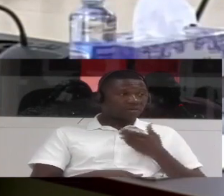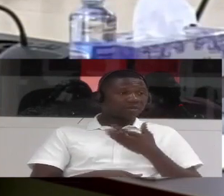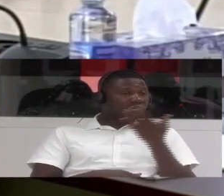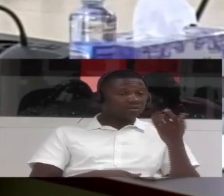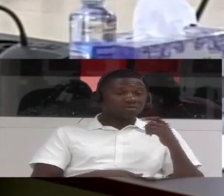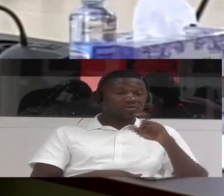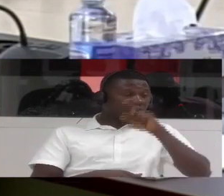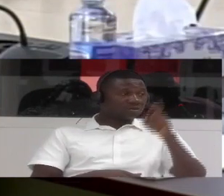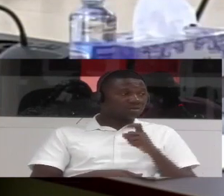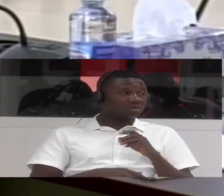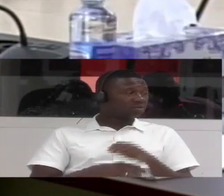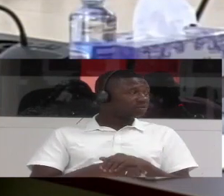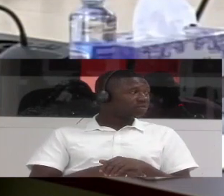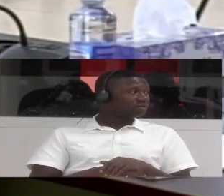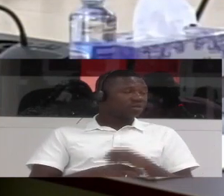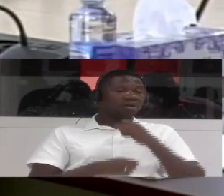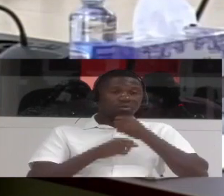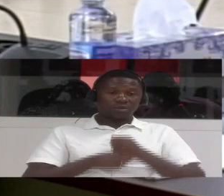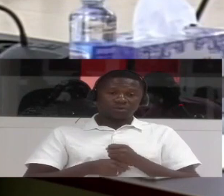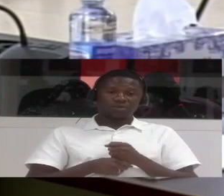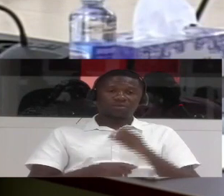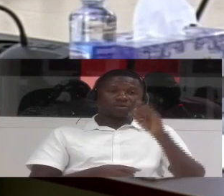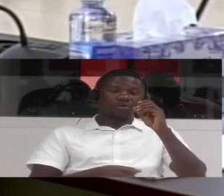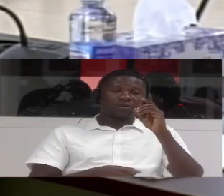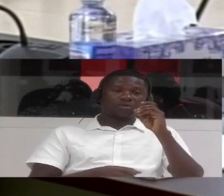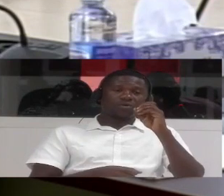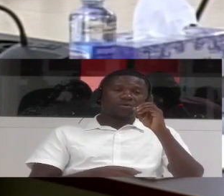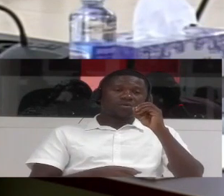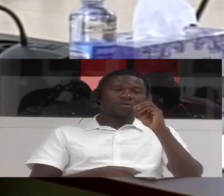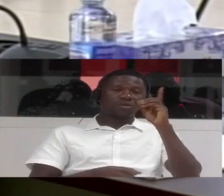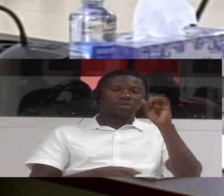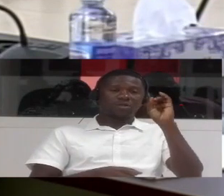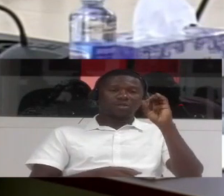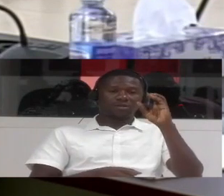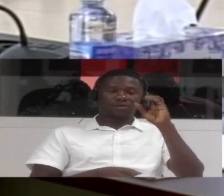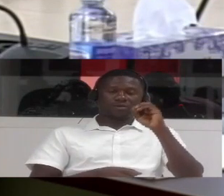Yeah. Bishop, you have the floor, please. Thank you, Chairman.